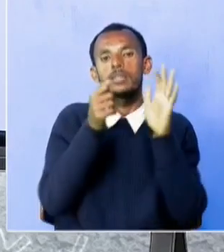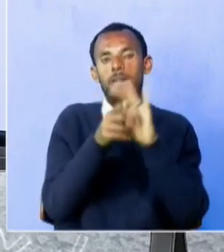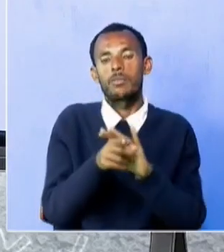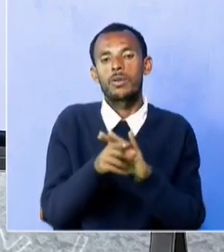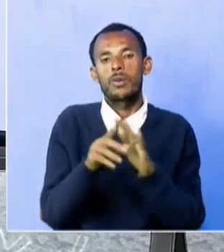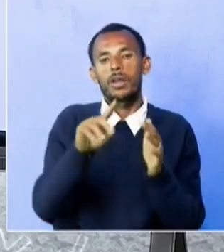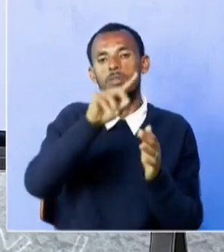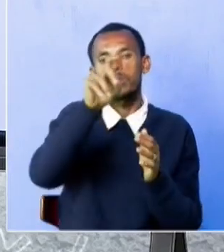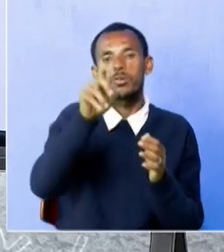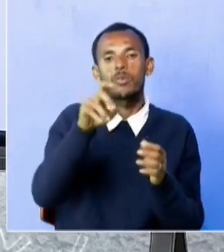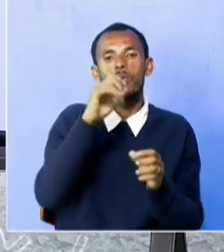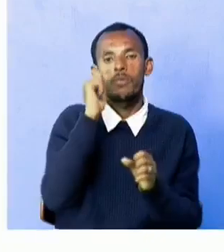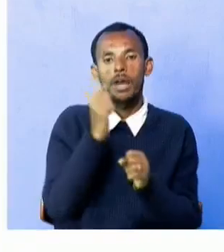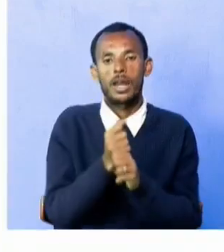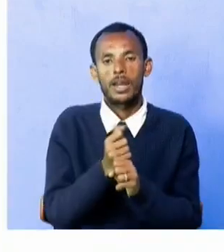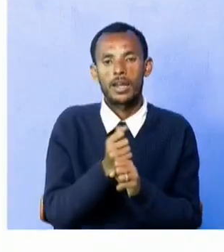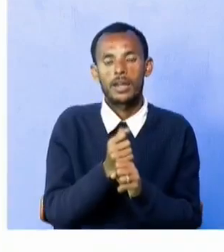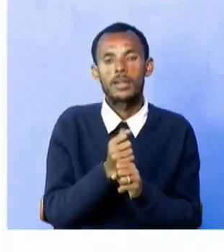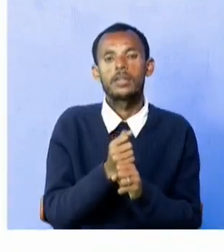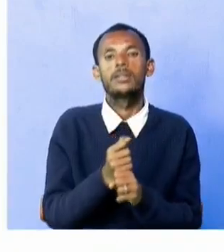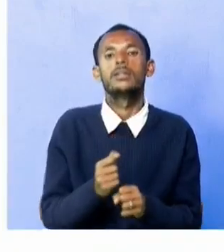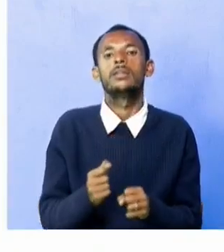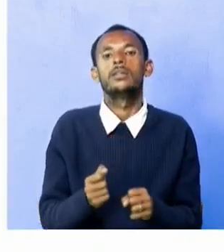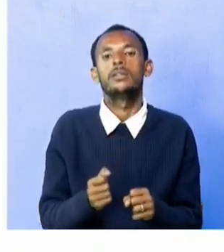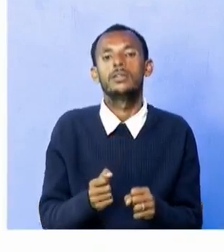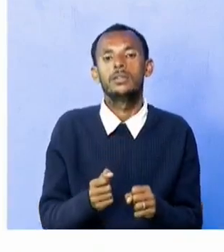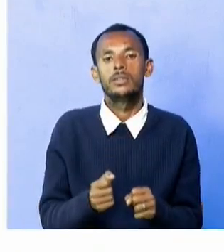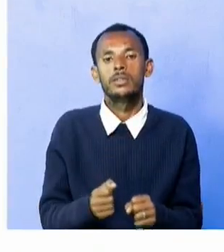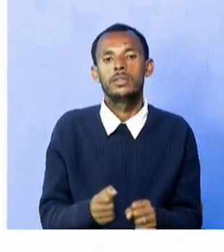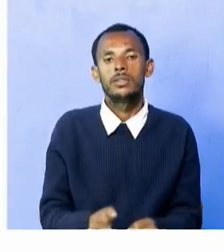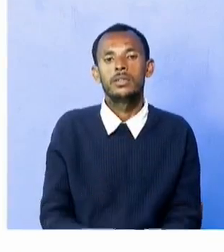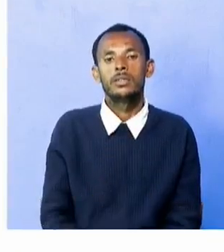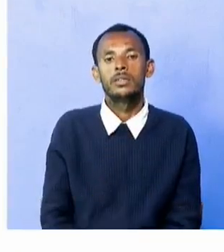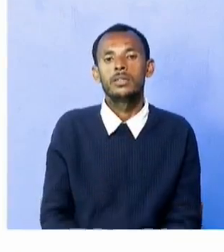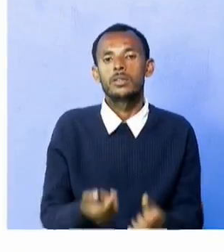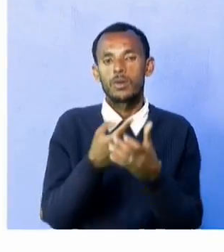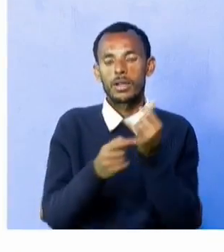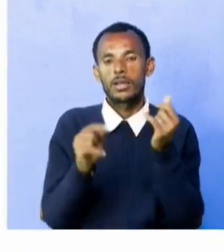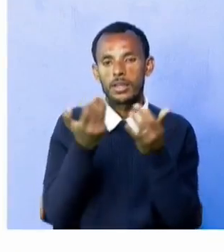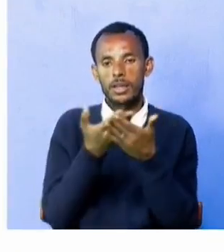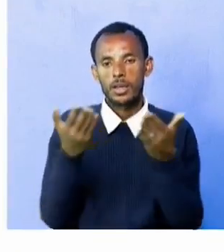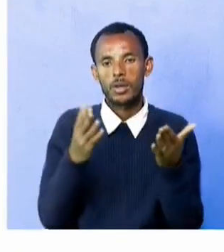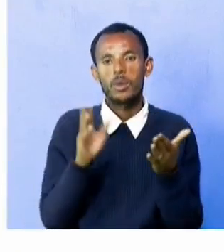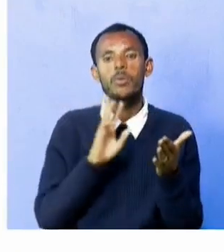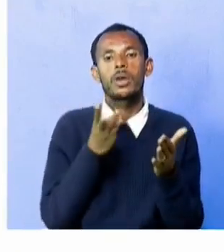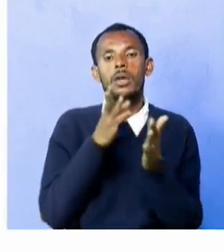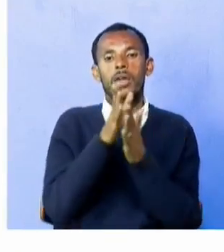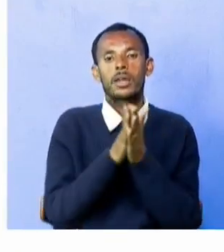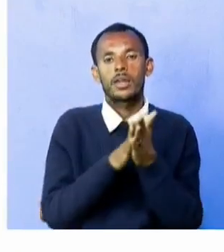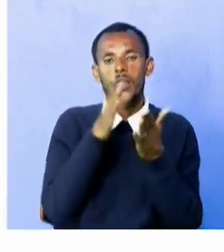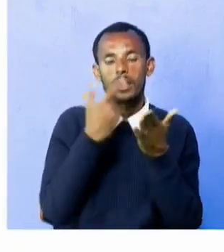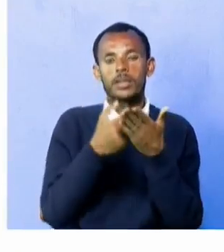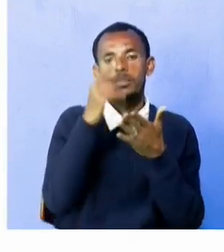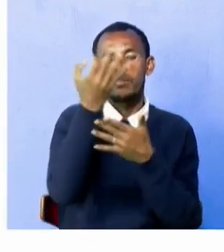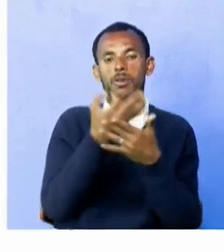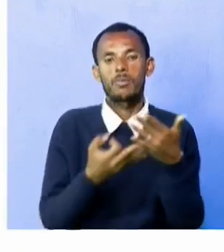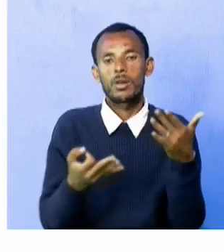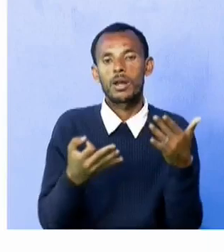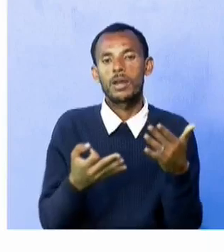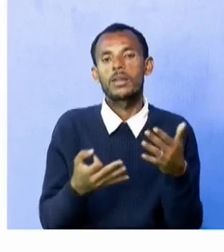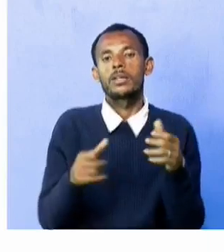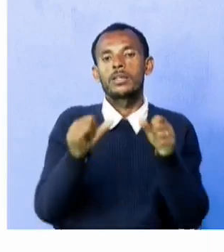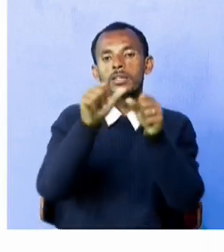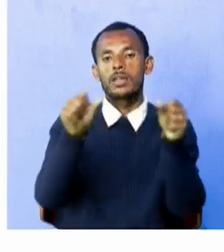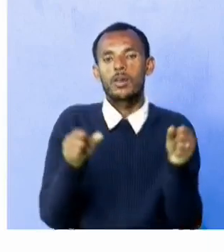to find the area and circumference. So the only thing that we need here is the formula. So the area